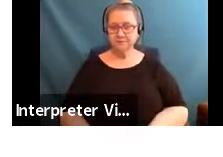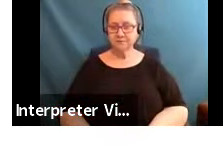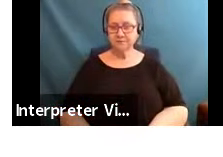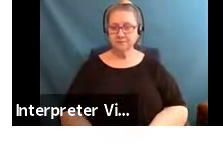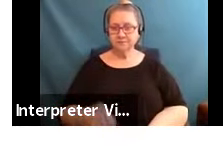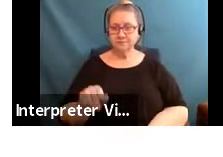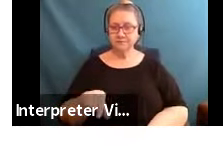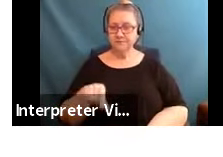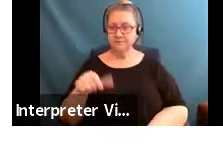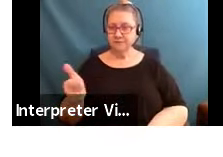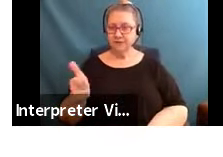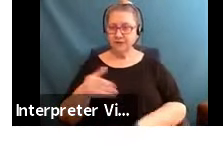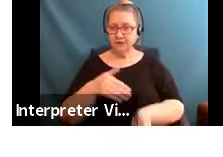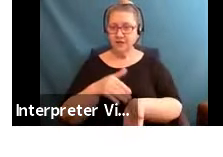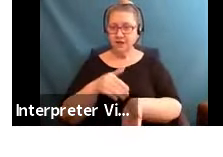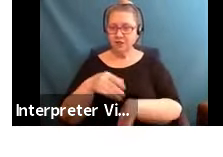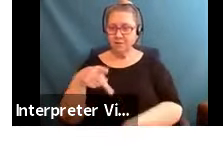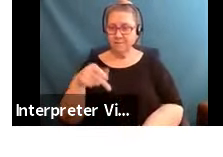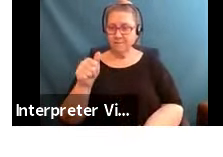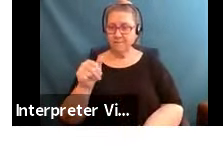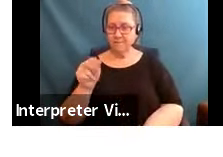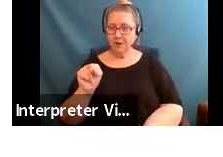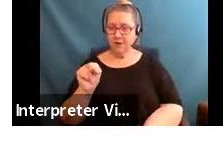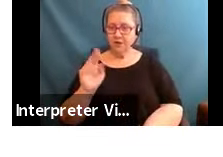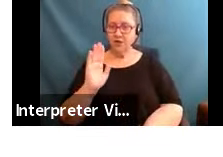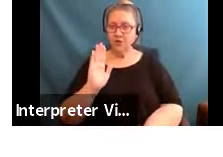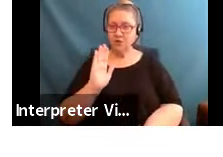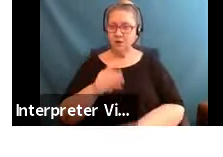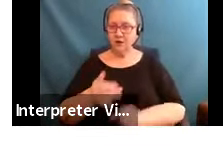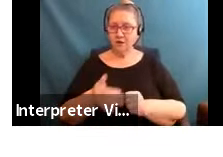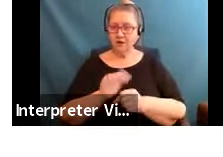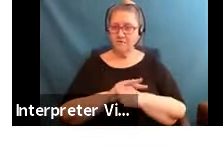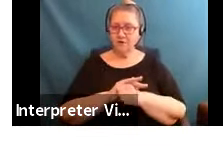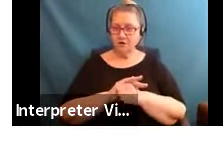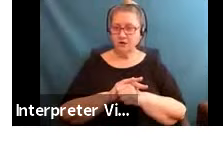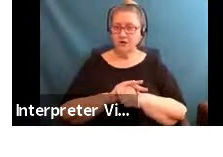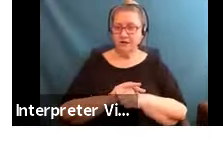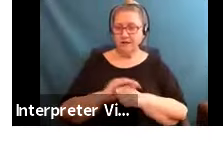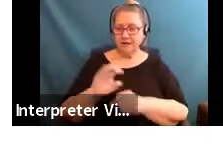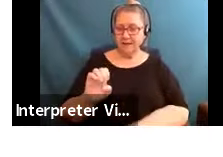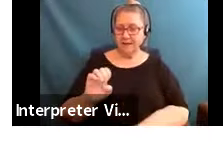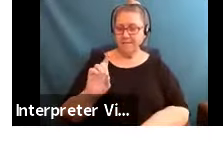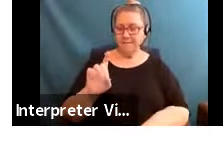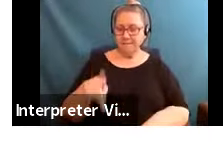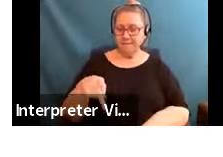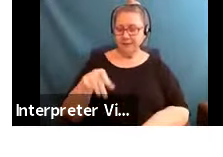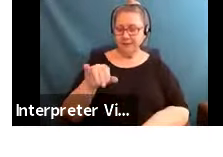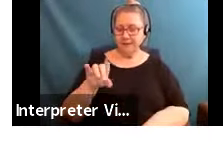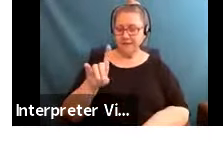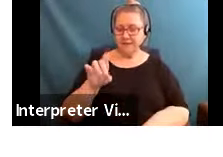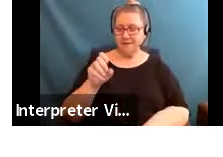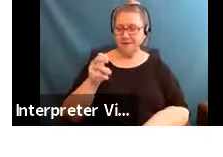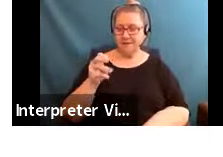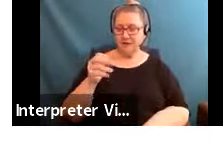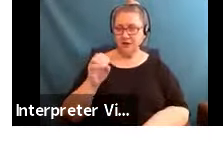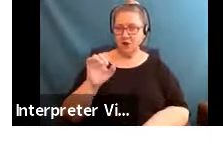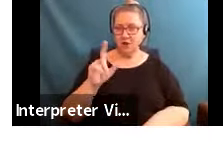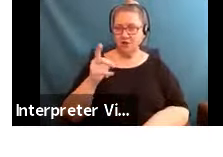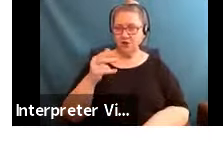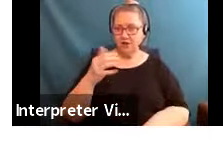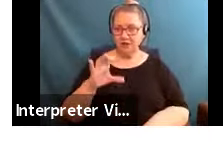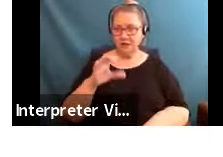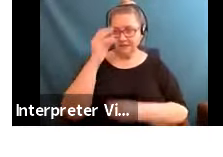to Dr. Erica Pon, that's going to cover the epidemiologic data to really give us all a shared understanding of